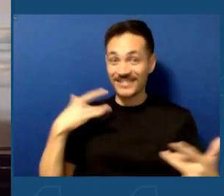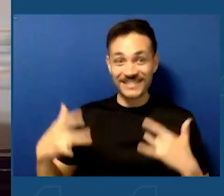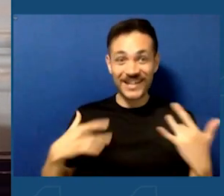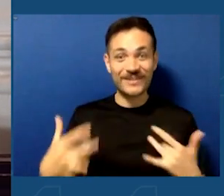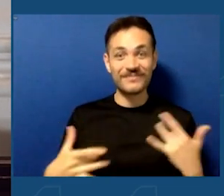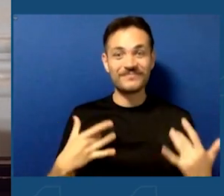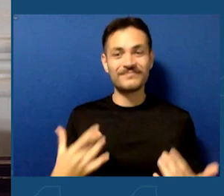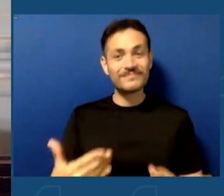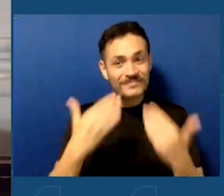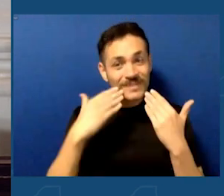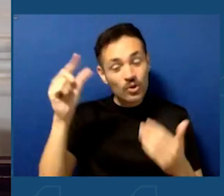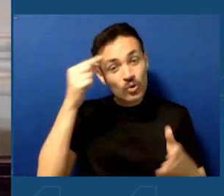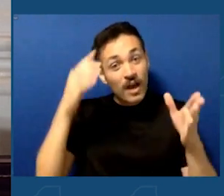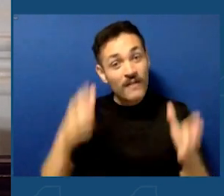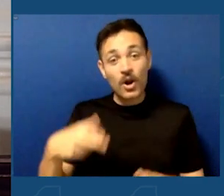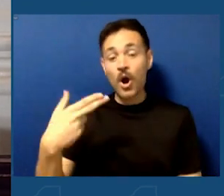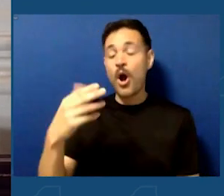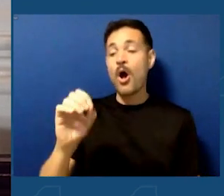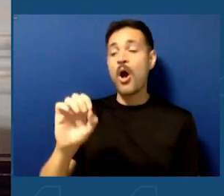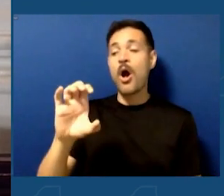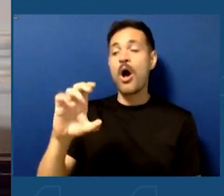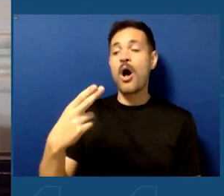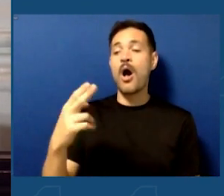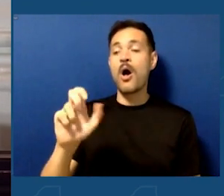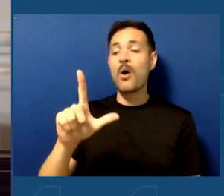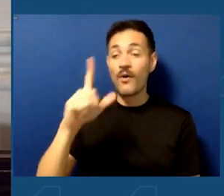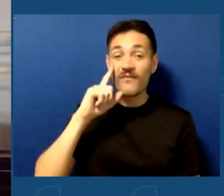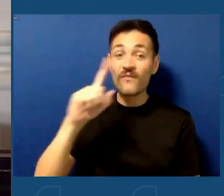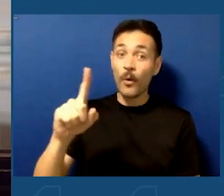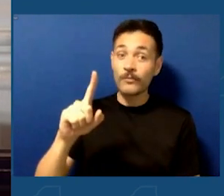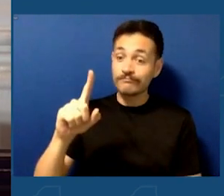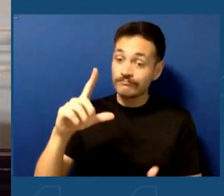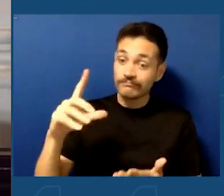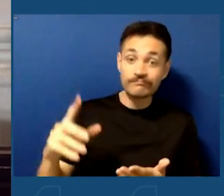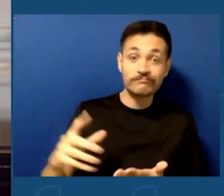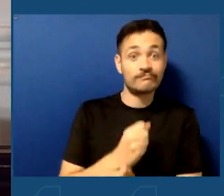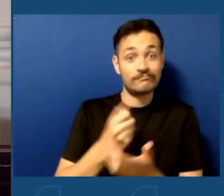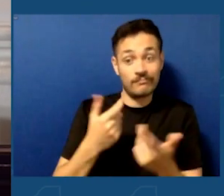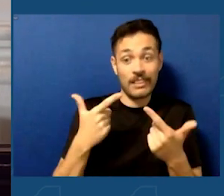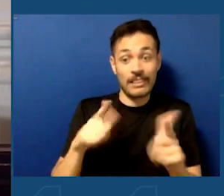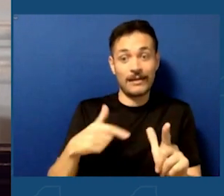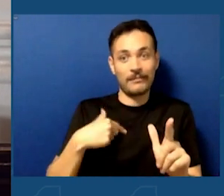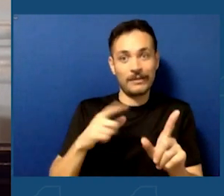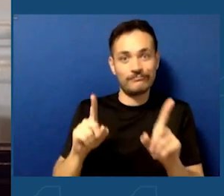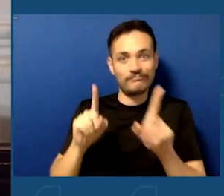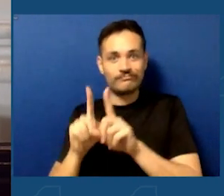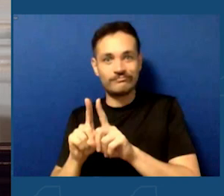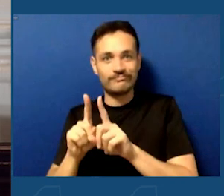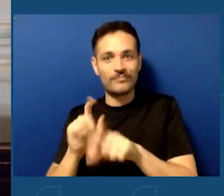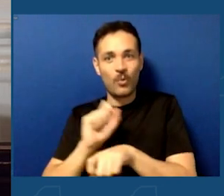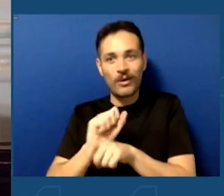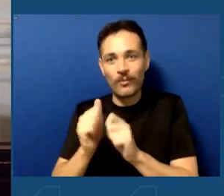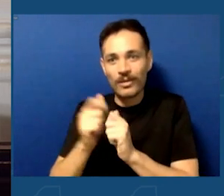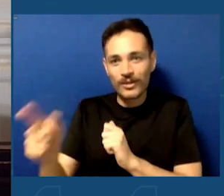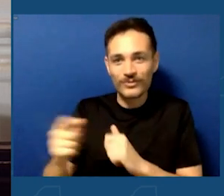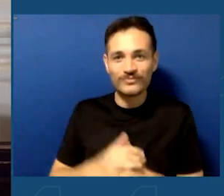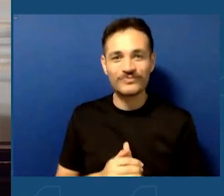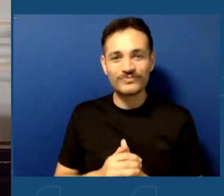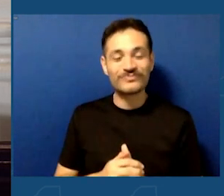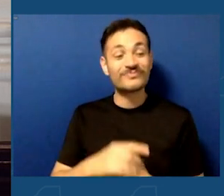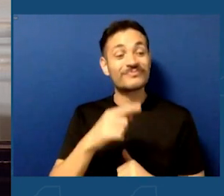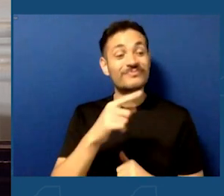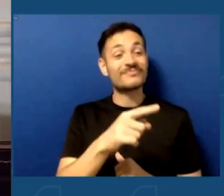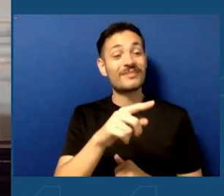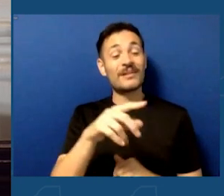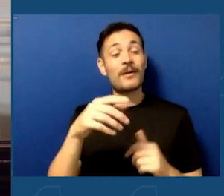opportunity to be able to serve alongside you to the legend, Nidia Velasquez. She was my chairwoman on the Small Business